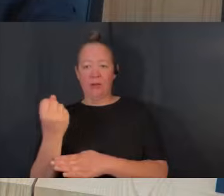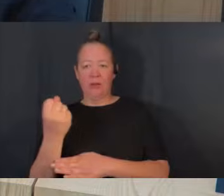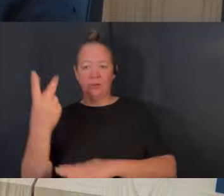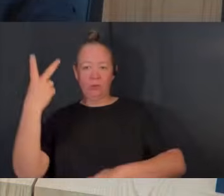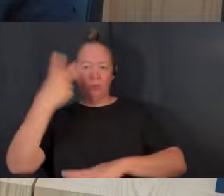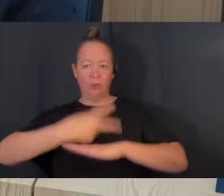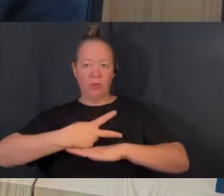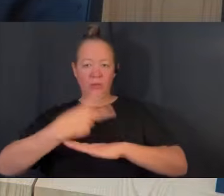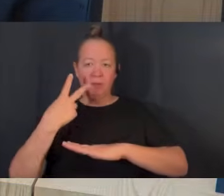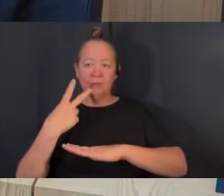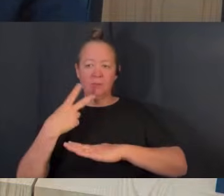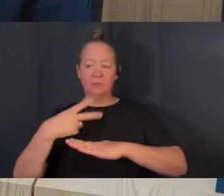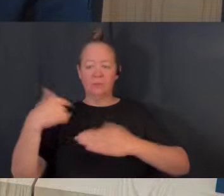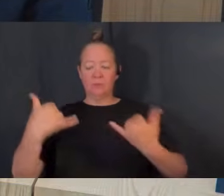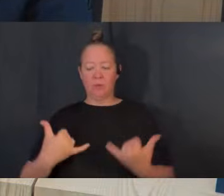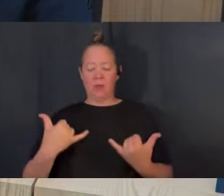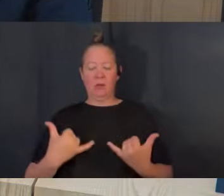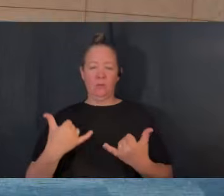o'clock.